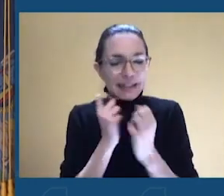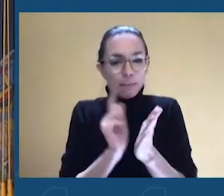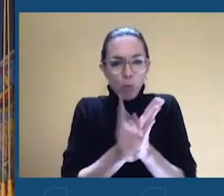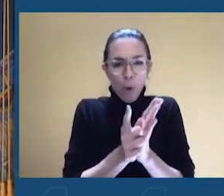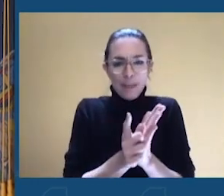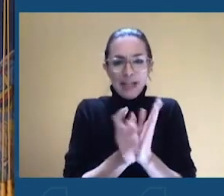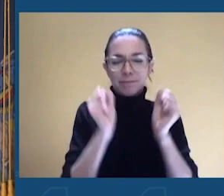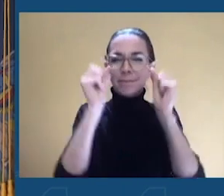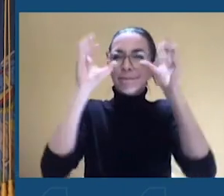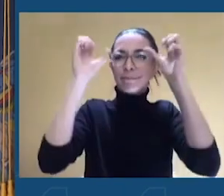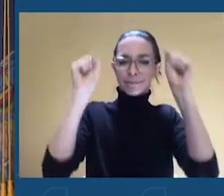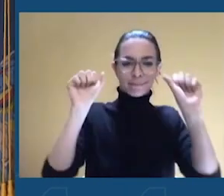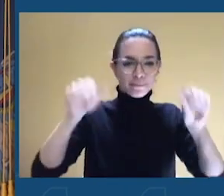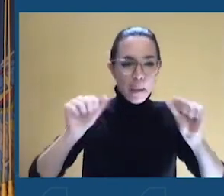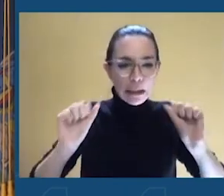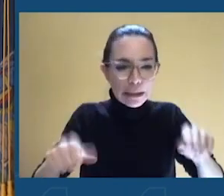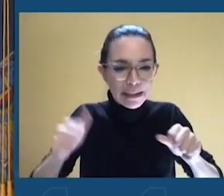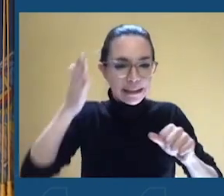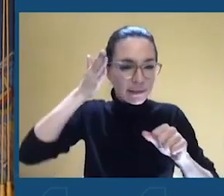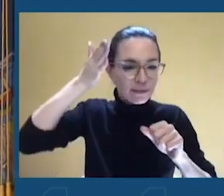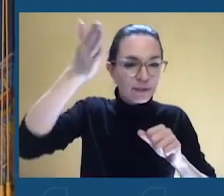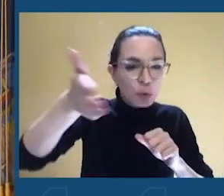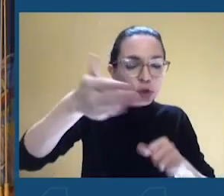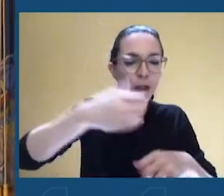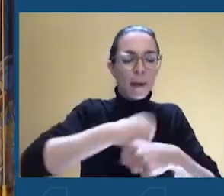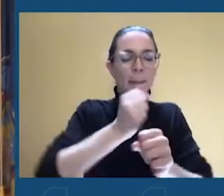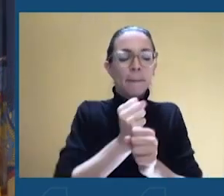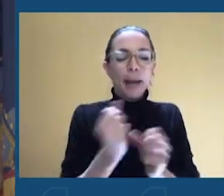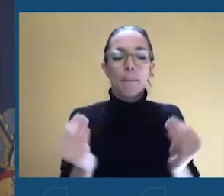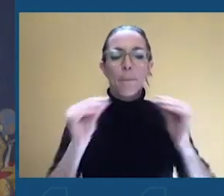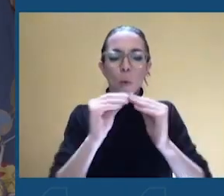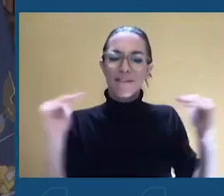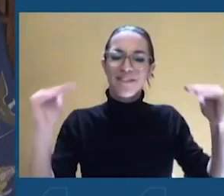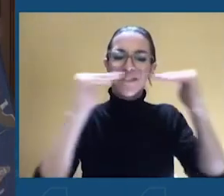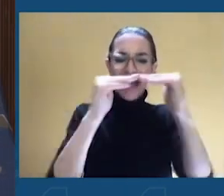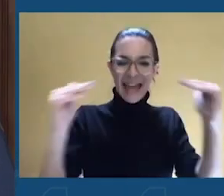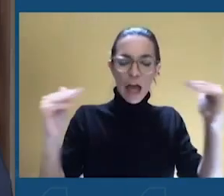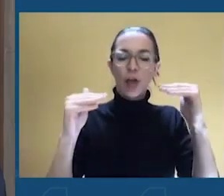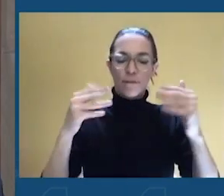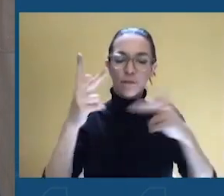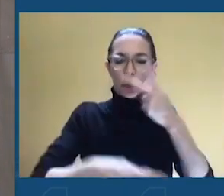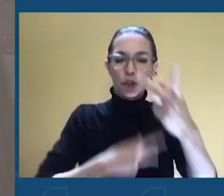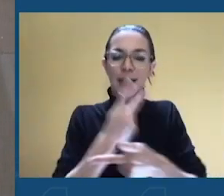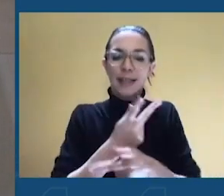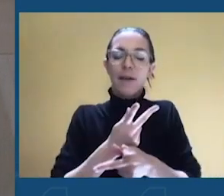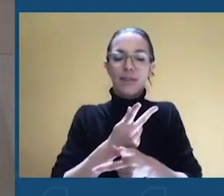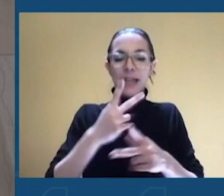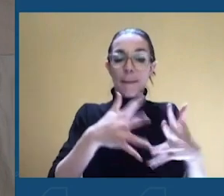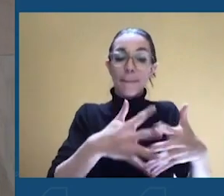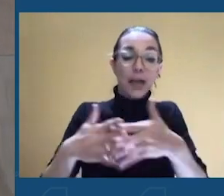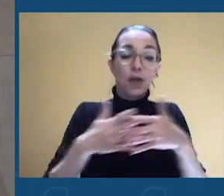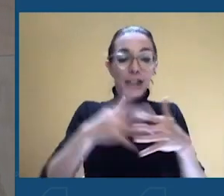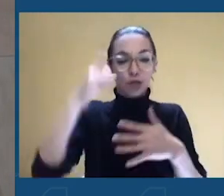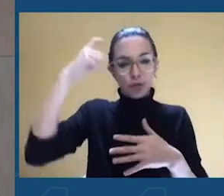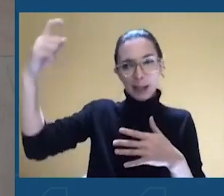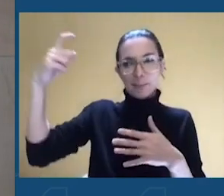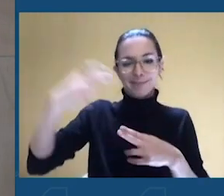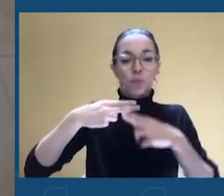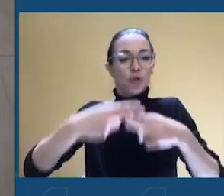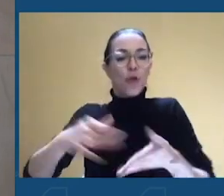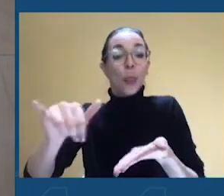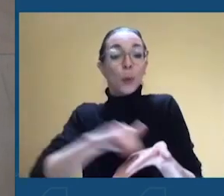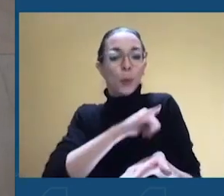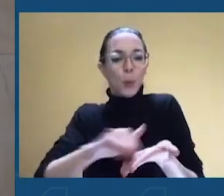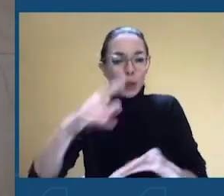a better, fairer, more equitable version of the American dream, the dream that we call the New York dream. We have a lot of work ahead of us,